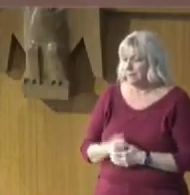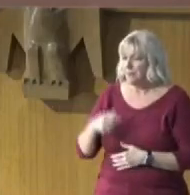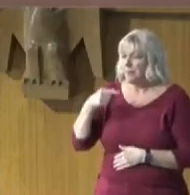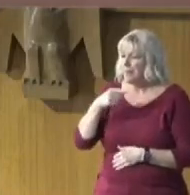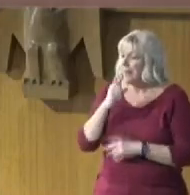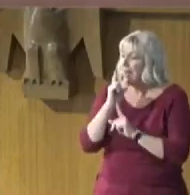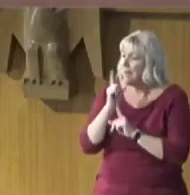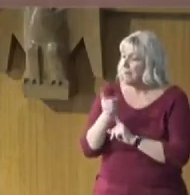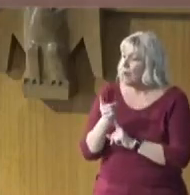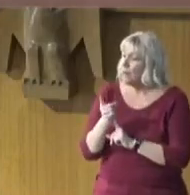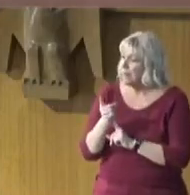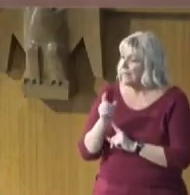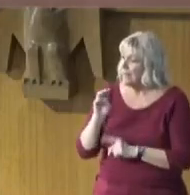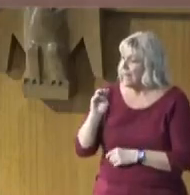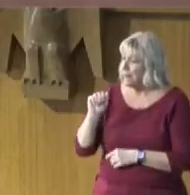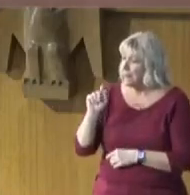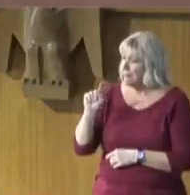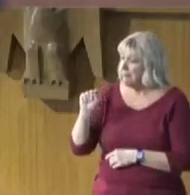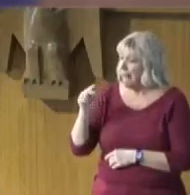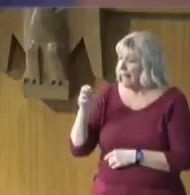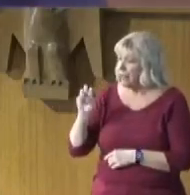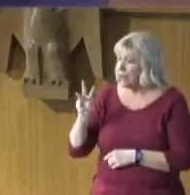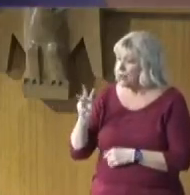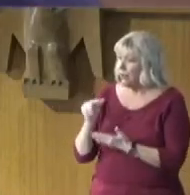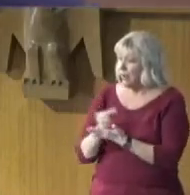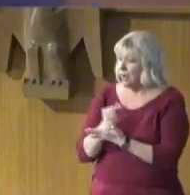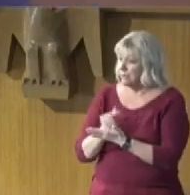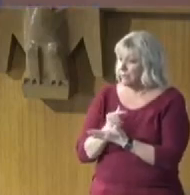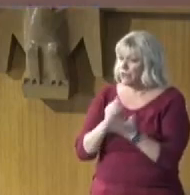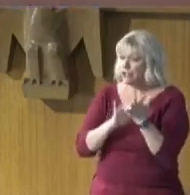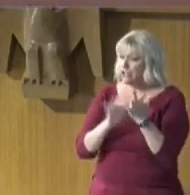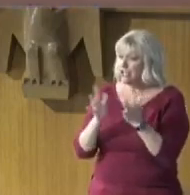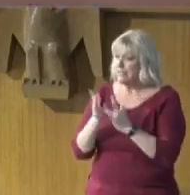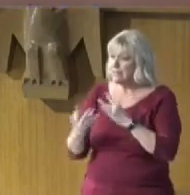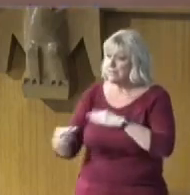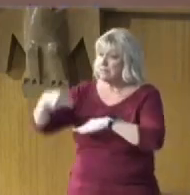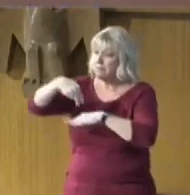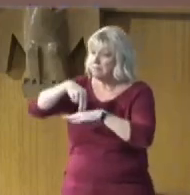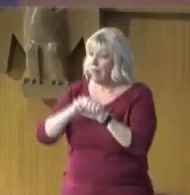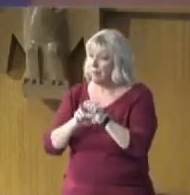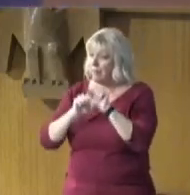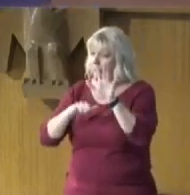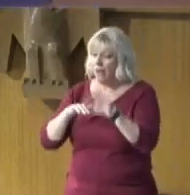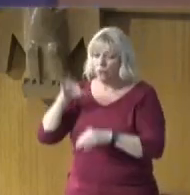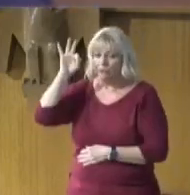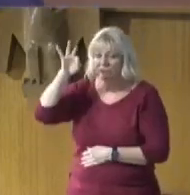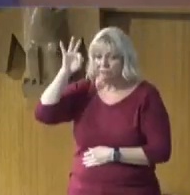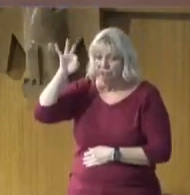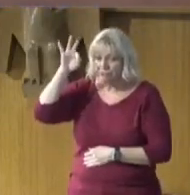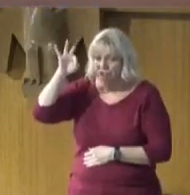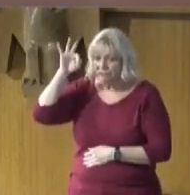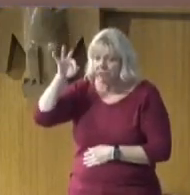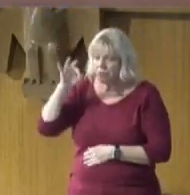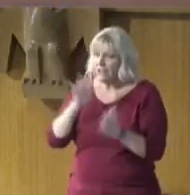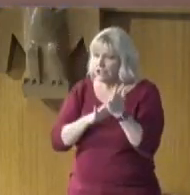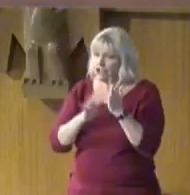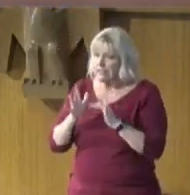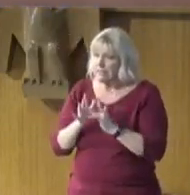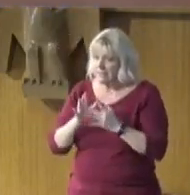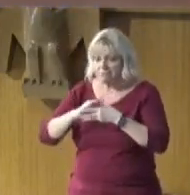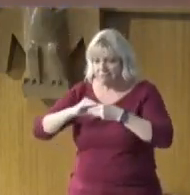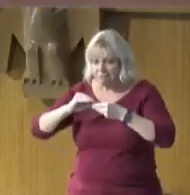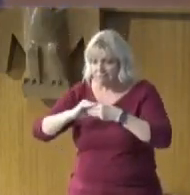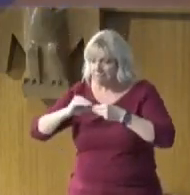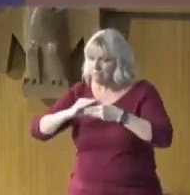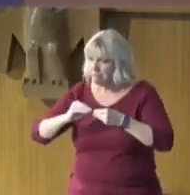moment in Matthew's gospel where Jesus is delivering the Sermon on the Mount. And as Jesus is delivering this